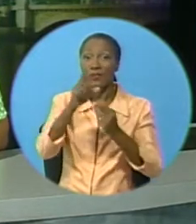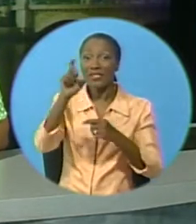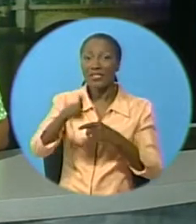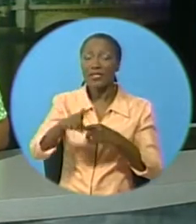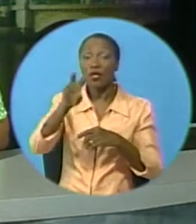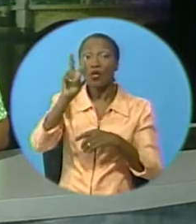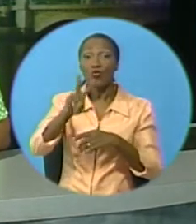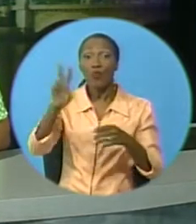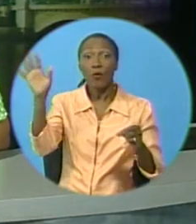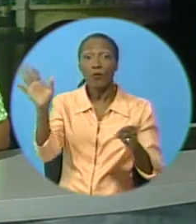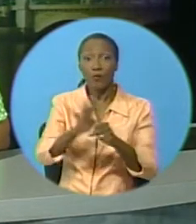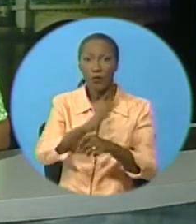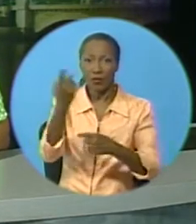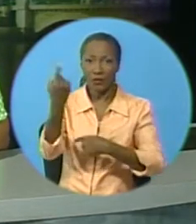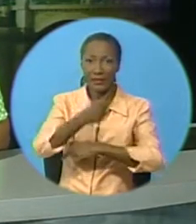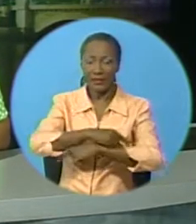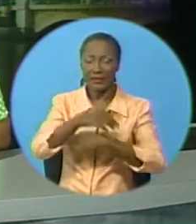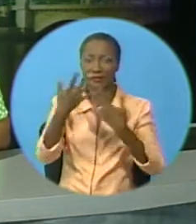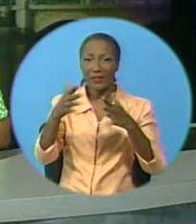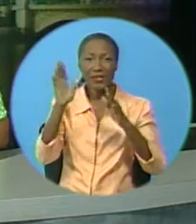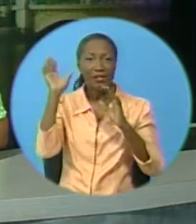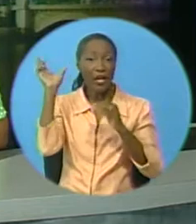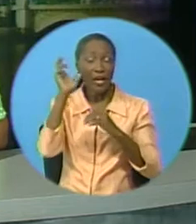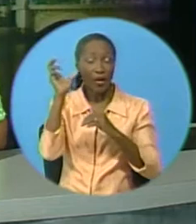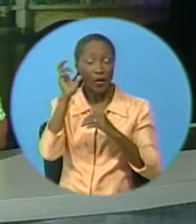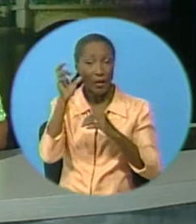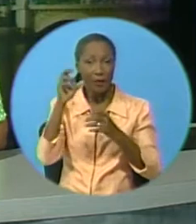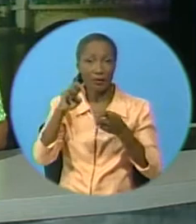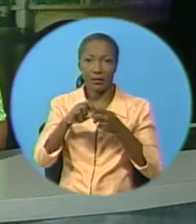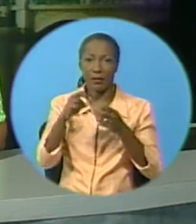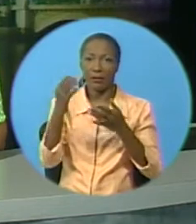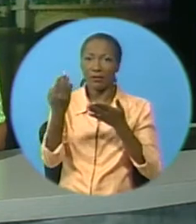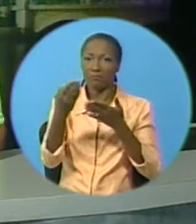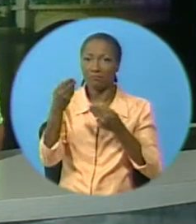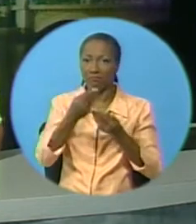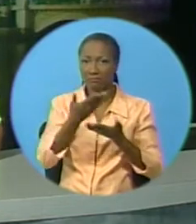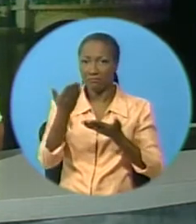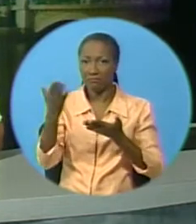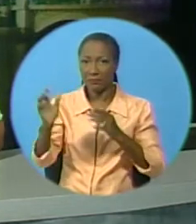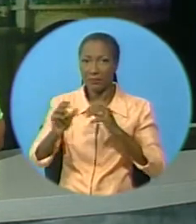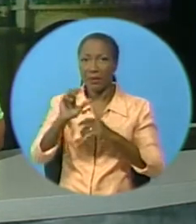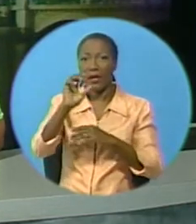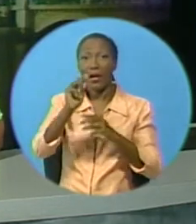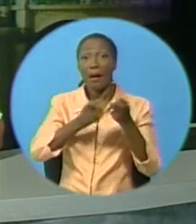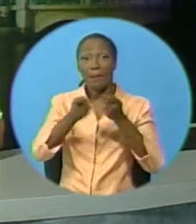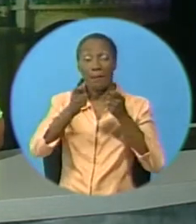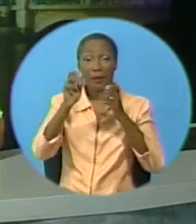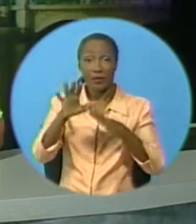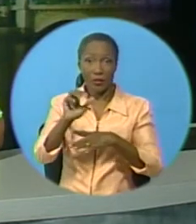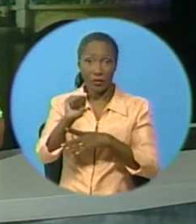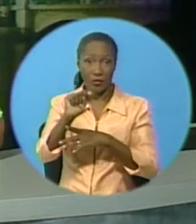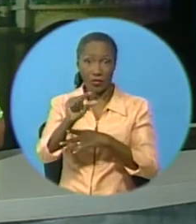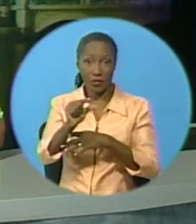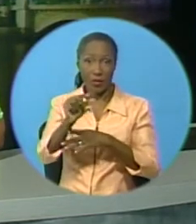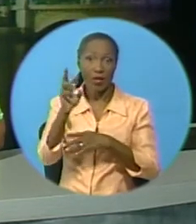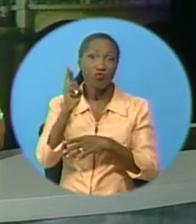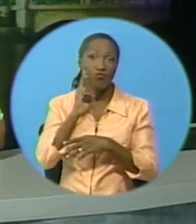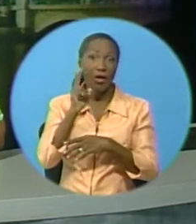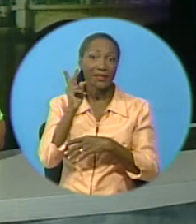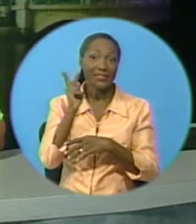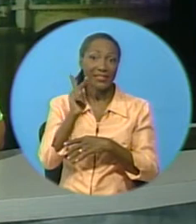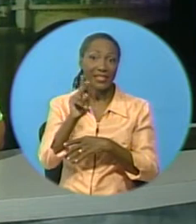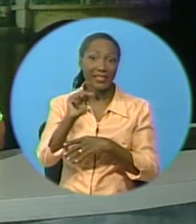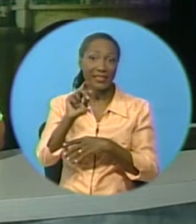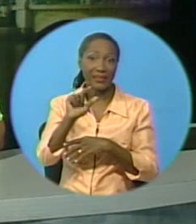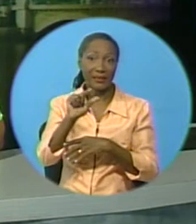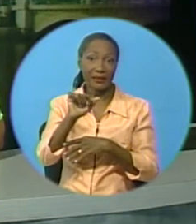full days to complete the hearing of that matter. Acting Manager of the Sanitation Service Authority, Roslyn Knight, doesn't think